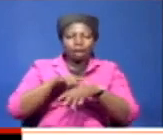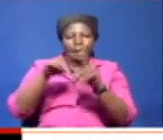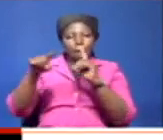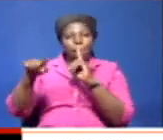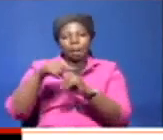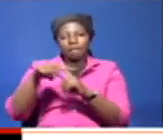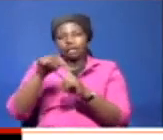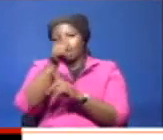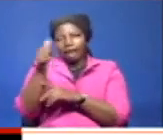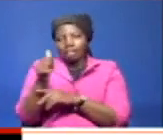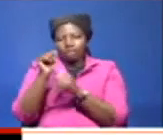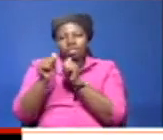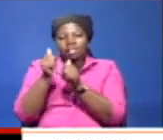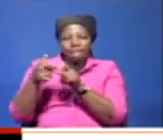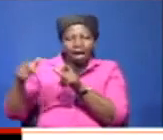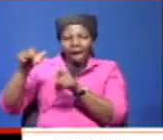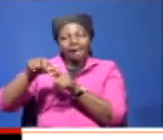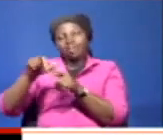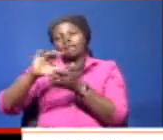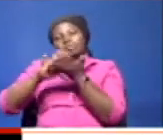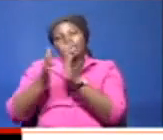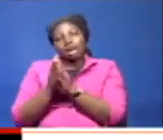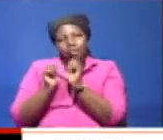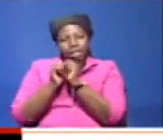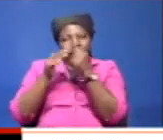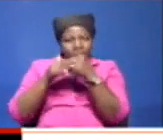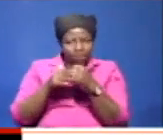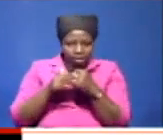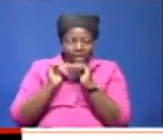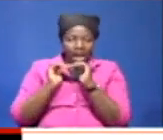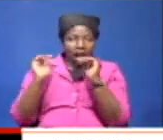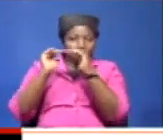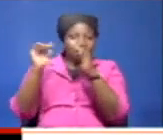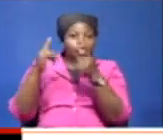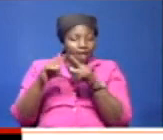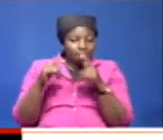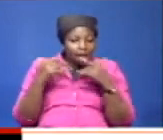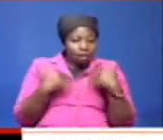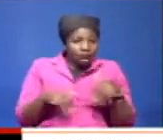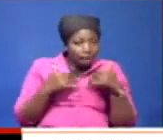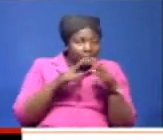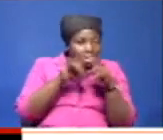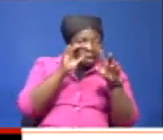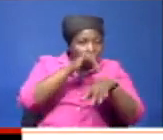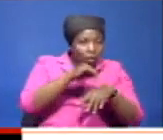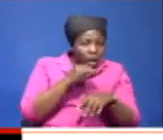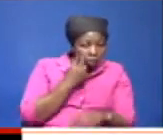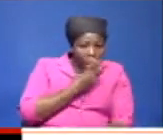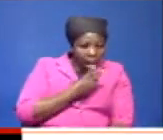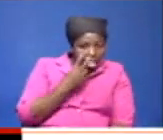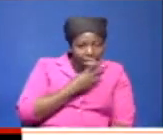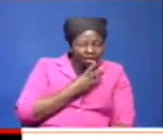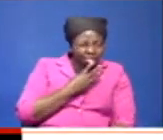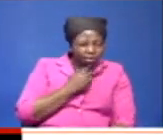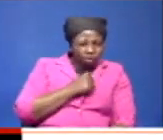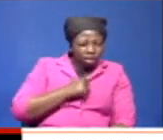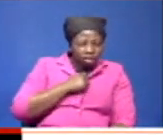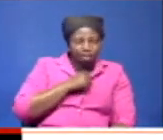stages. The drama began on Friday. The drama began on Wednesday. On Thursday, sorry. On